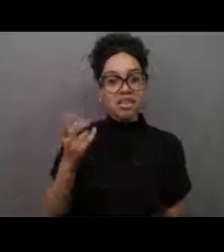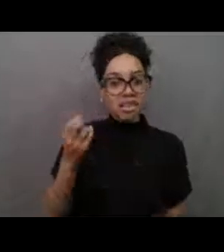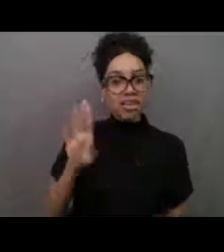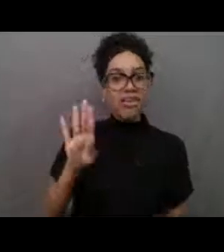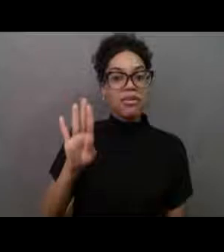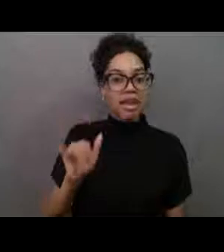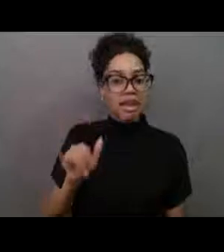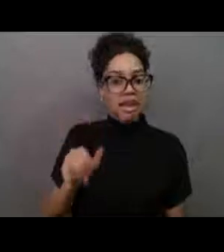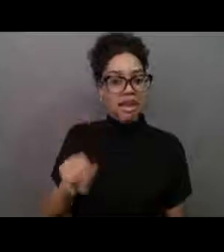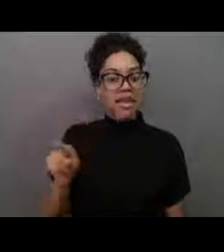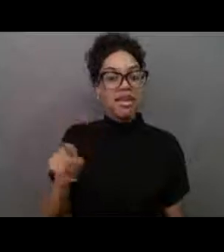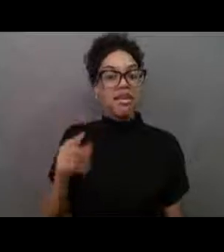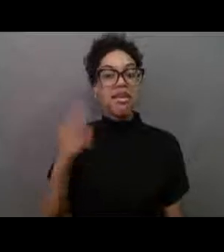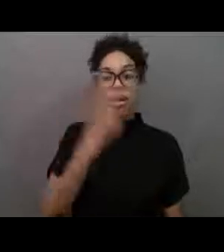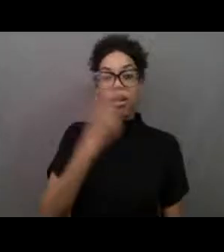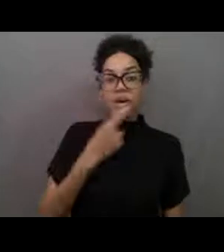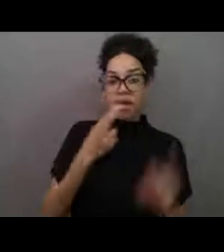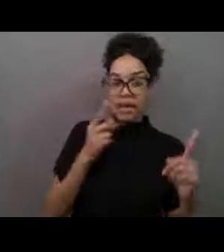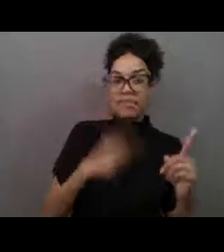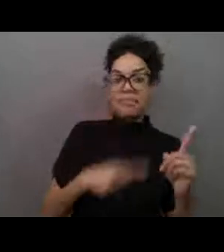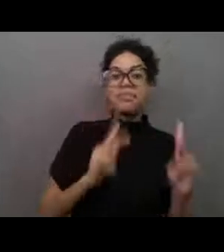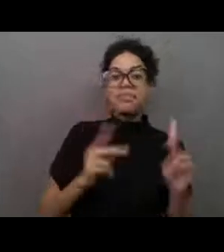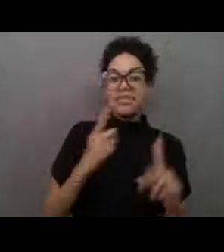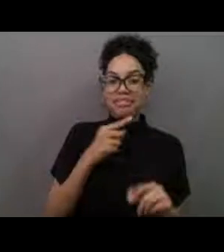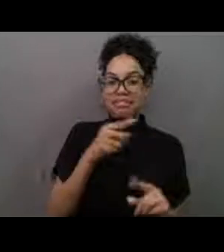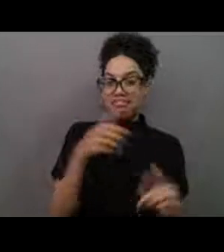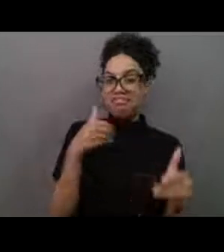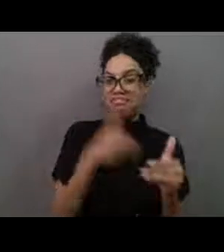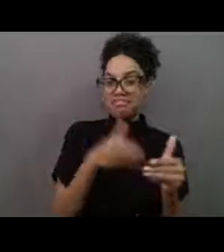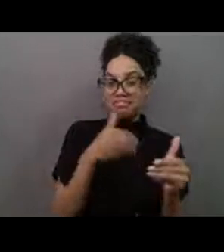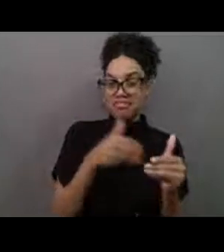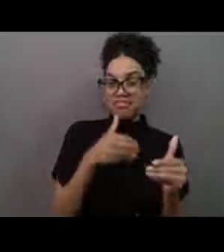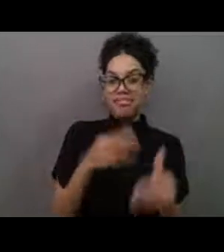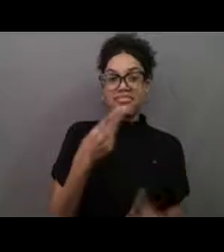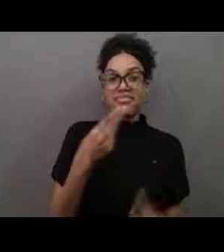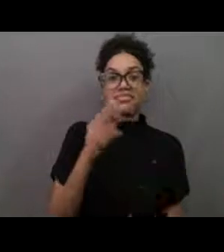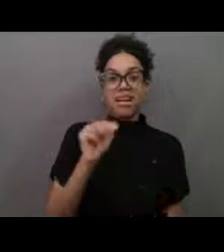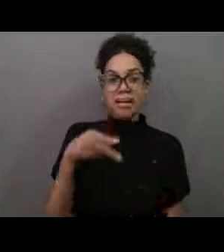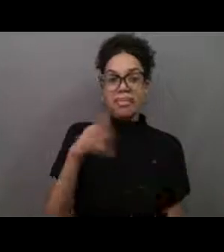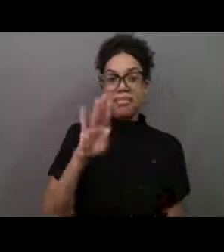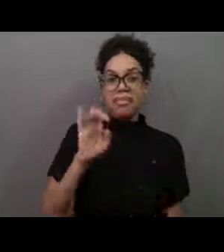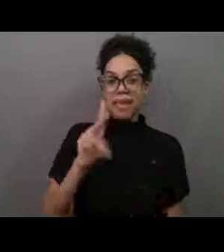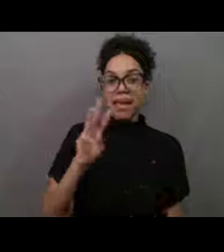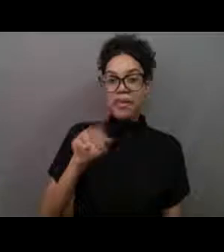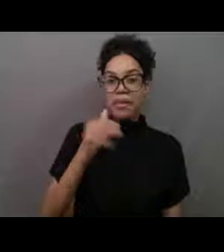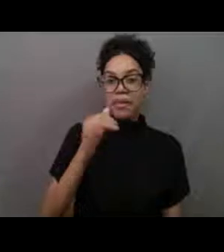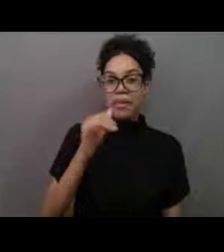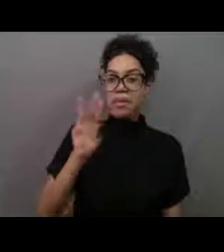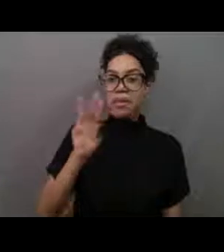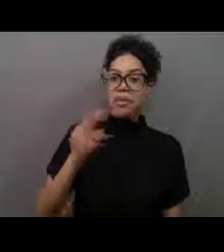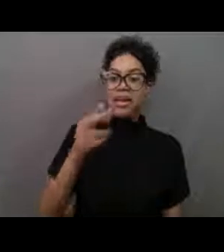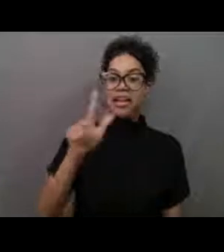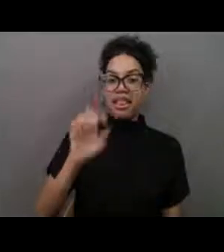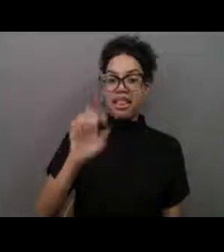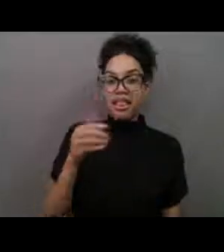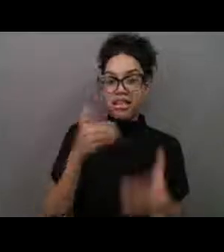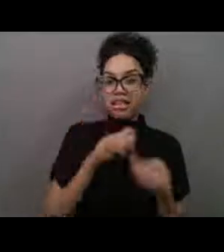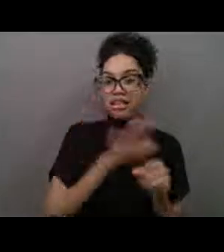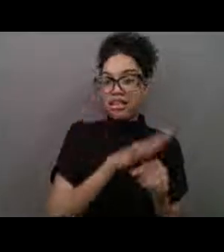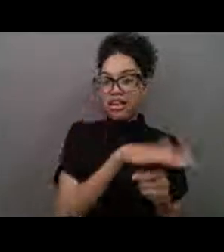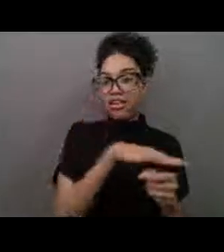that are saying they're close to the Hawaiian Islands Humpback Whale. So Michelle and Joseph says